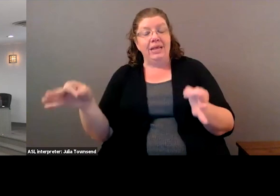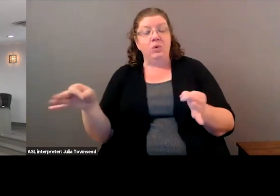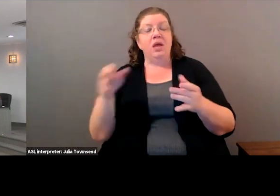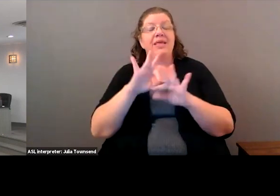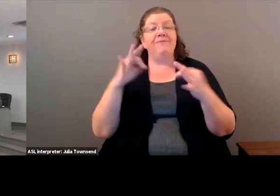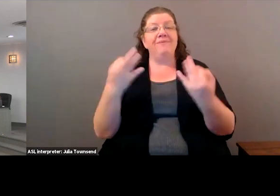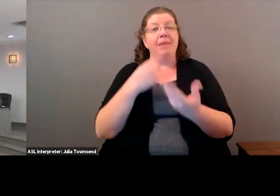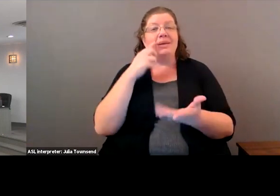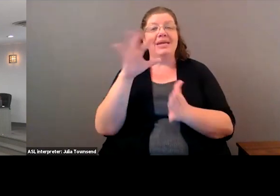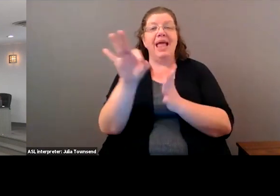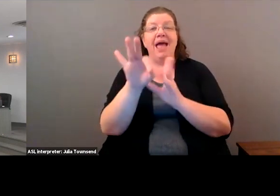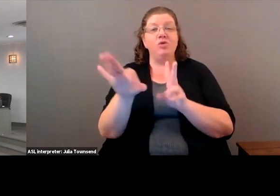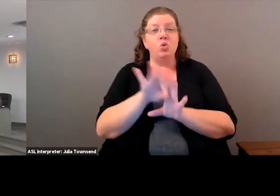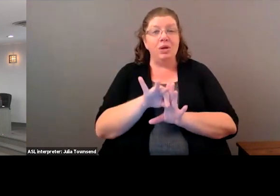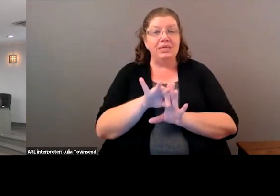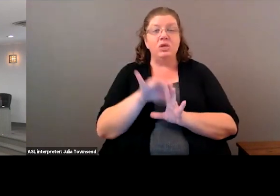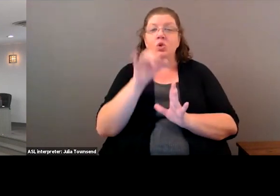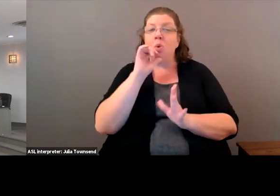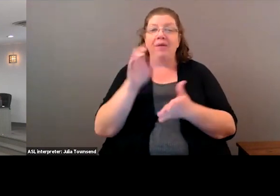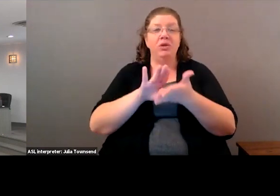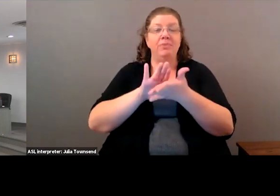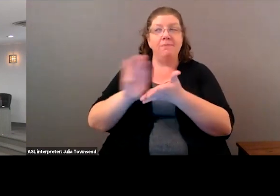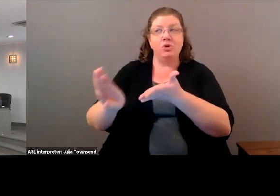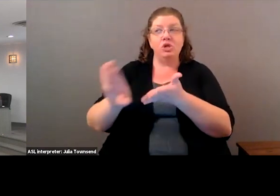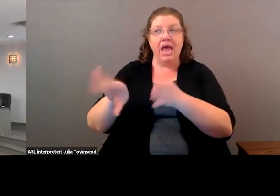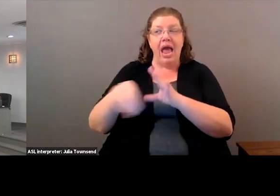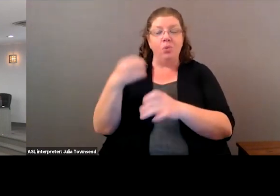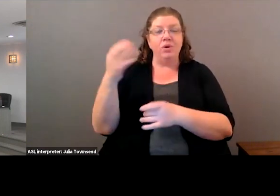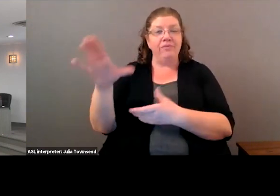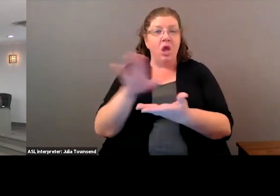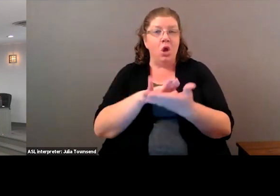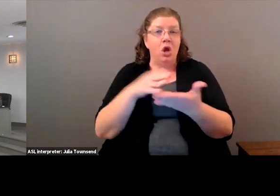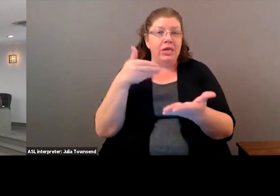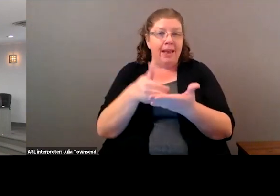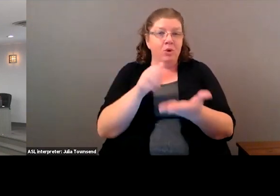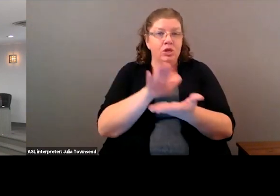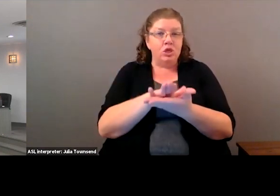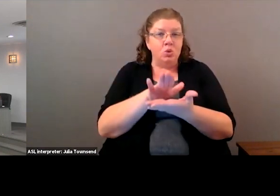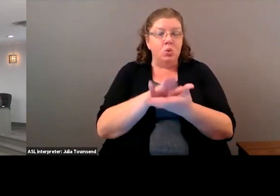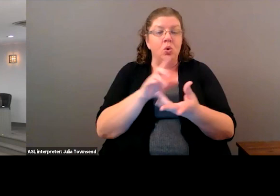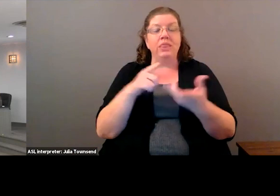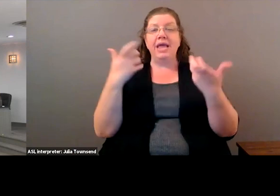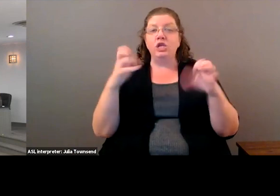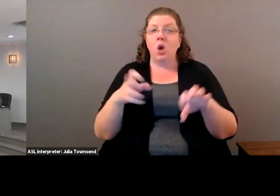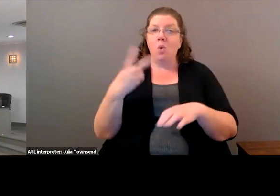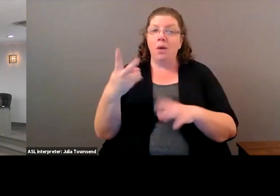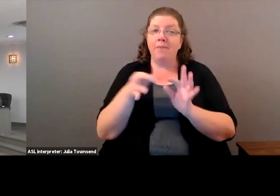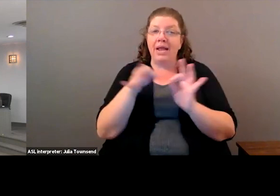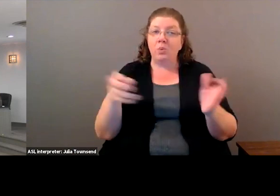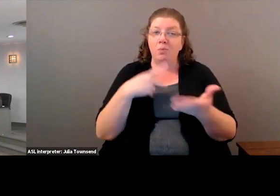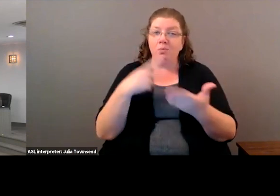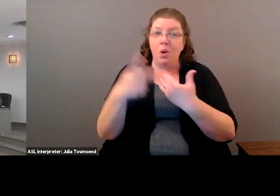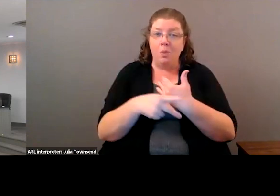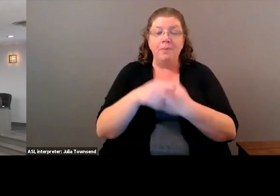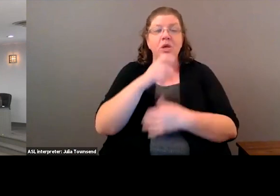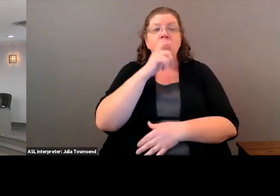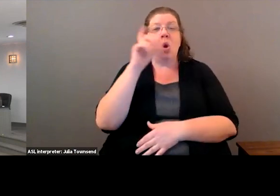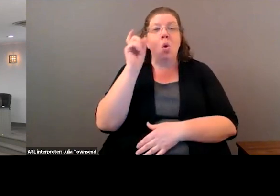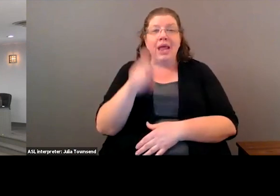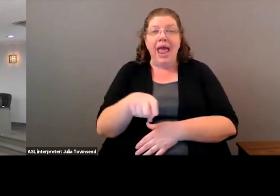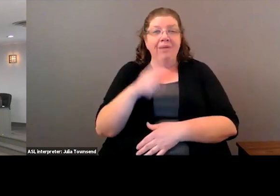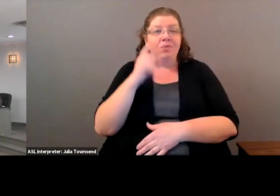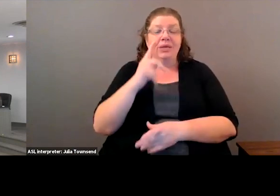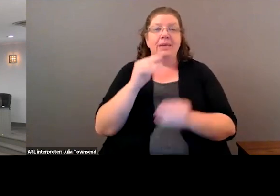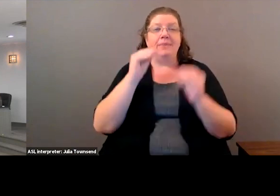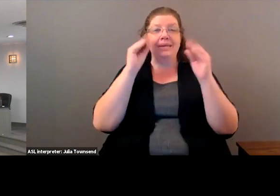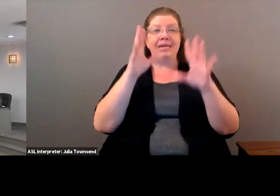neighborhood school to learn English or don't want this bilingual program. You would not have to keep moving teachers out